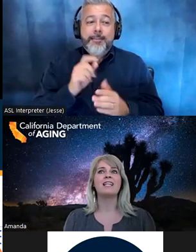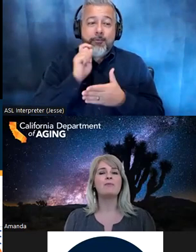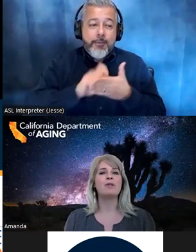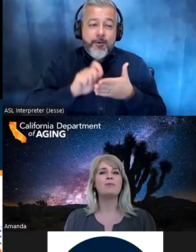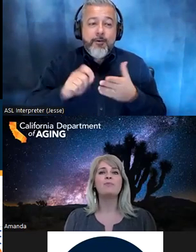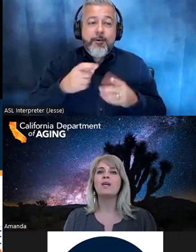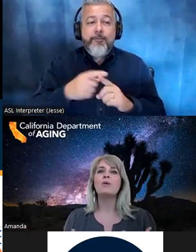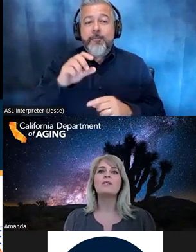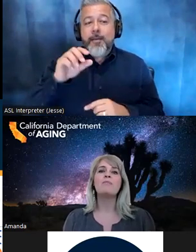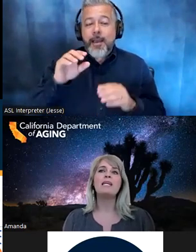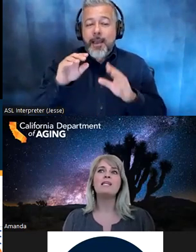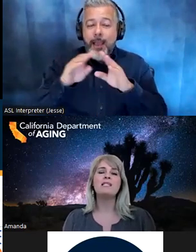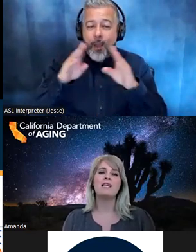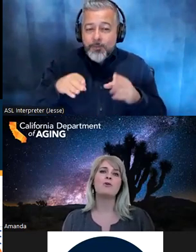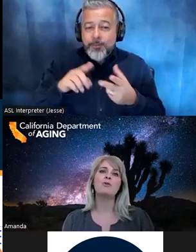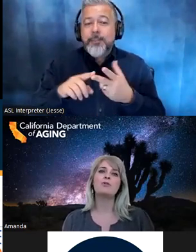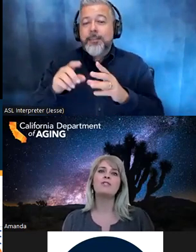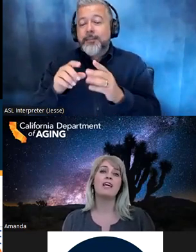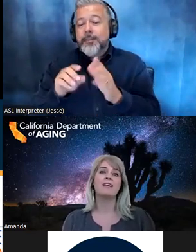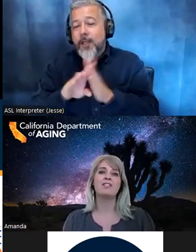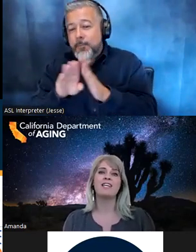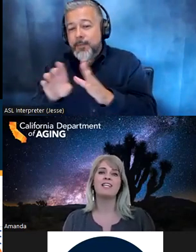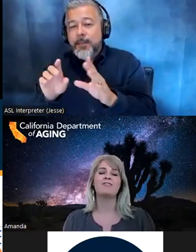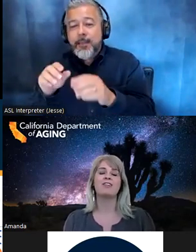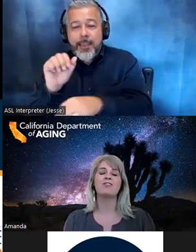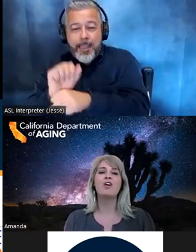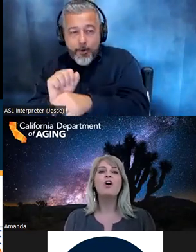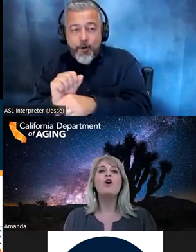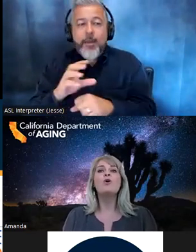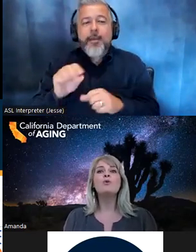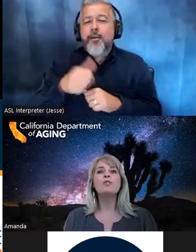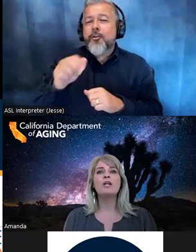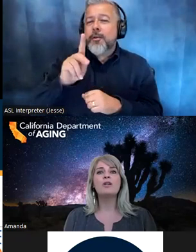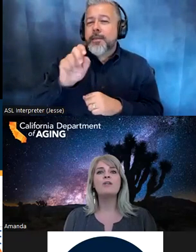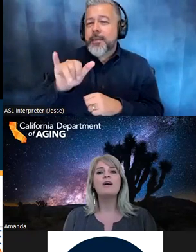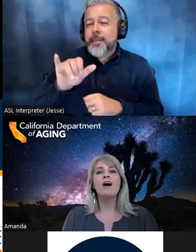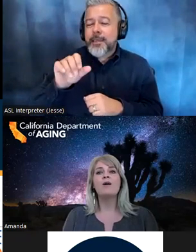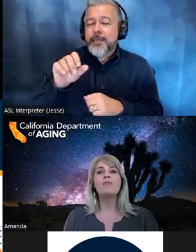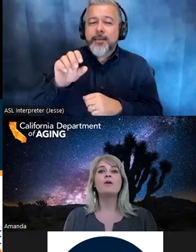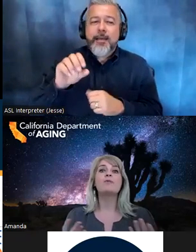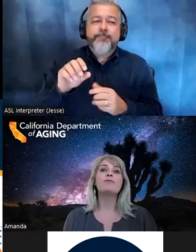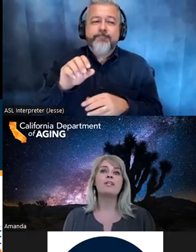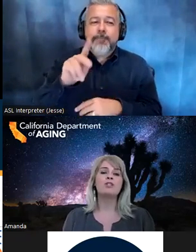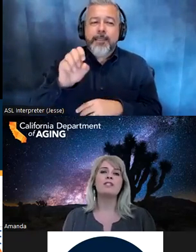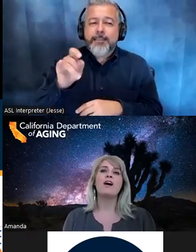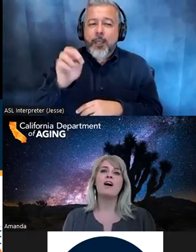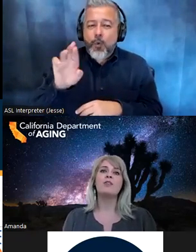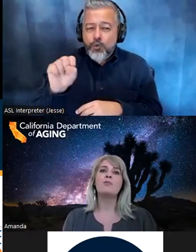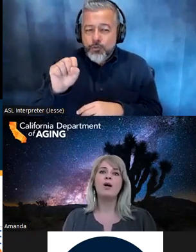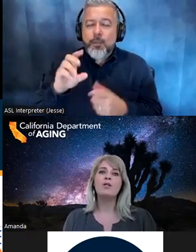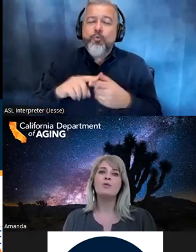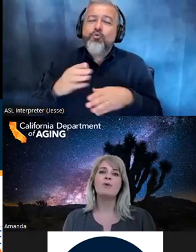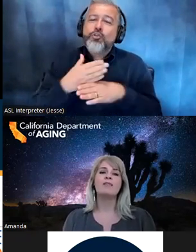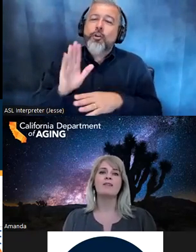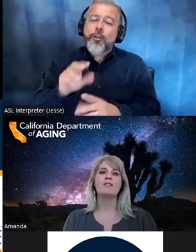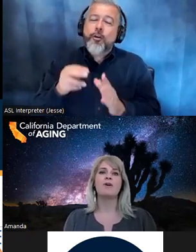and Labor, as well as many key stakeholders and legislative leaders who shared their reflections on the